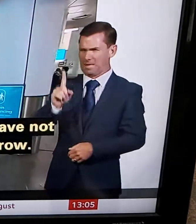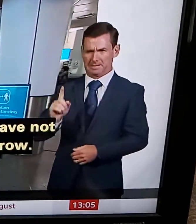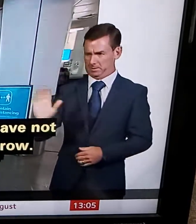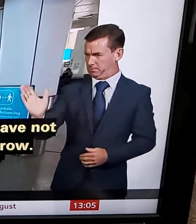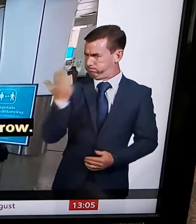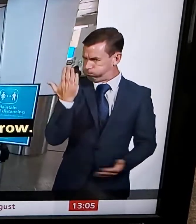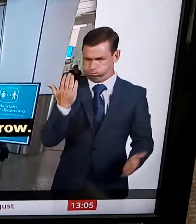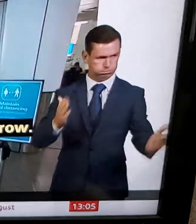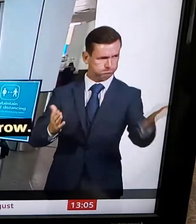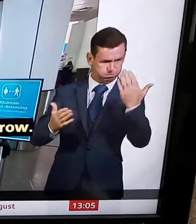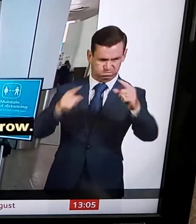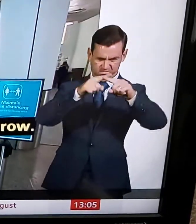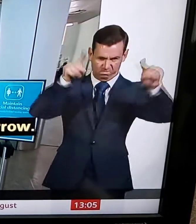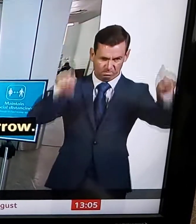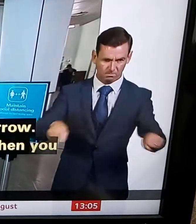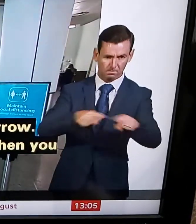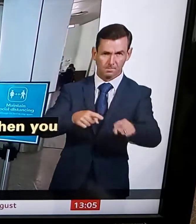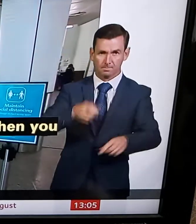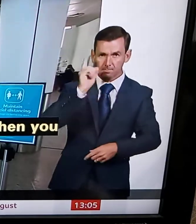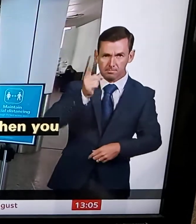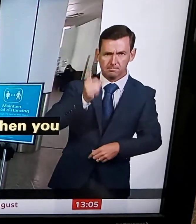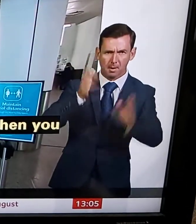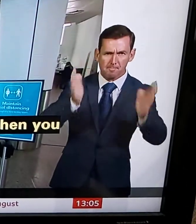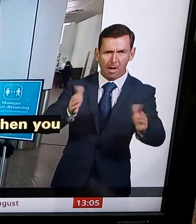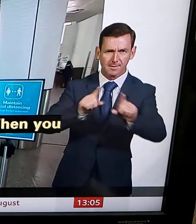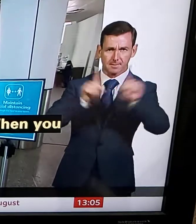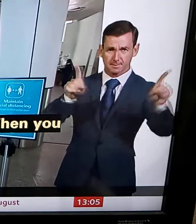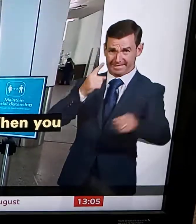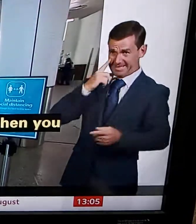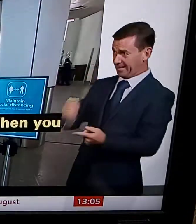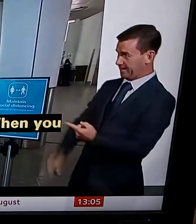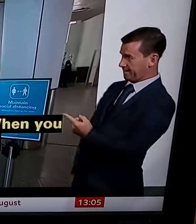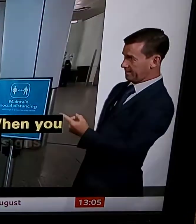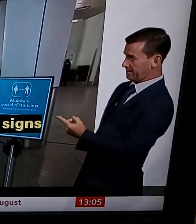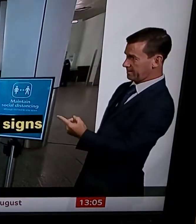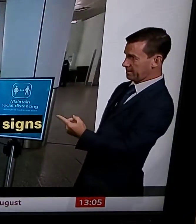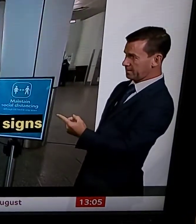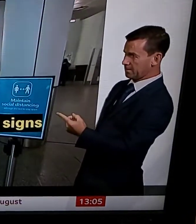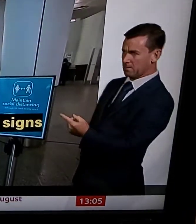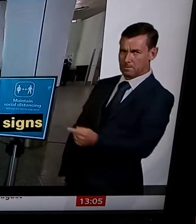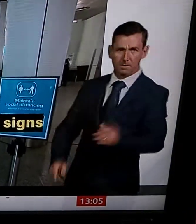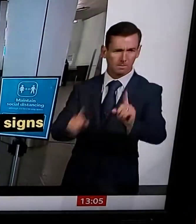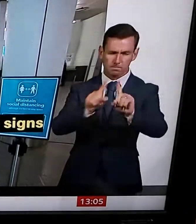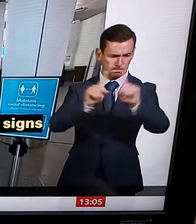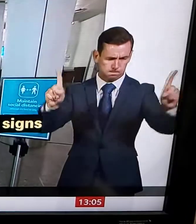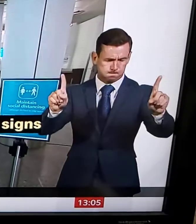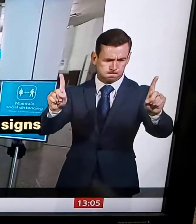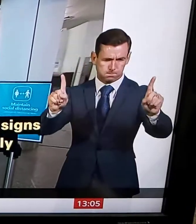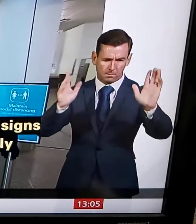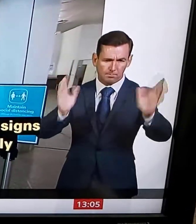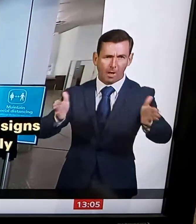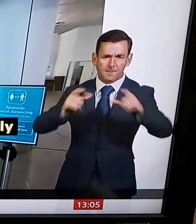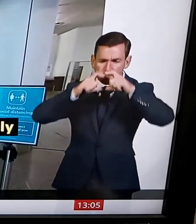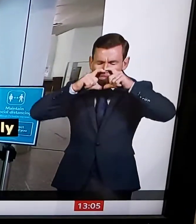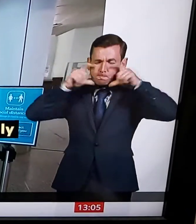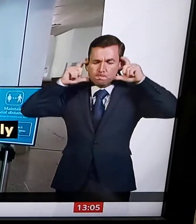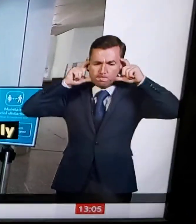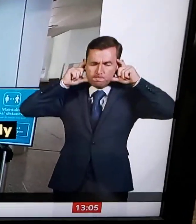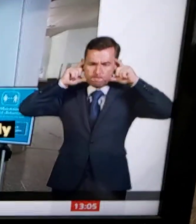As authorities struggle to cope with coronavirus in the city of Guayaquil, the president said it was a crisis worse